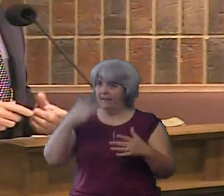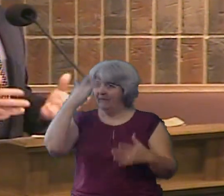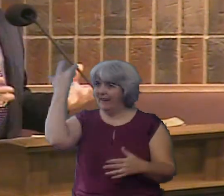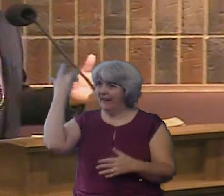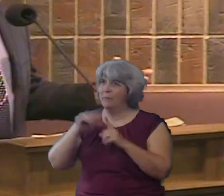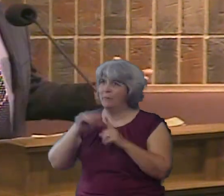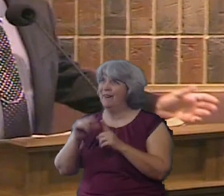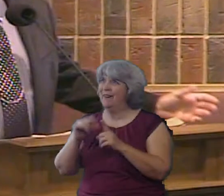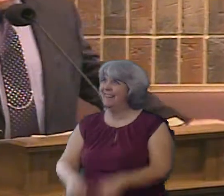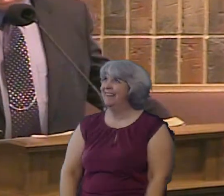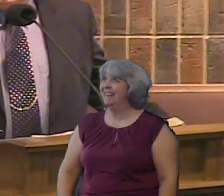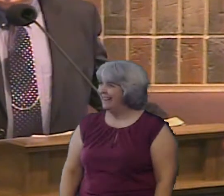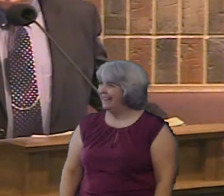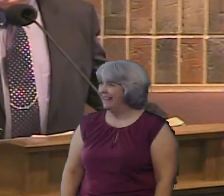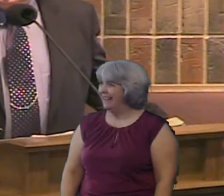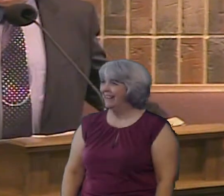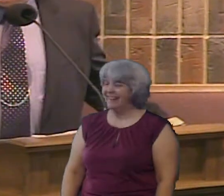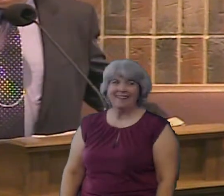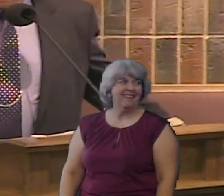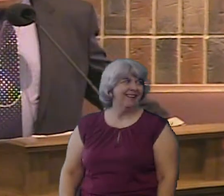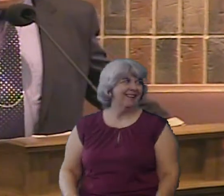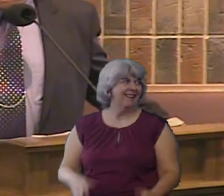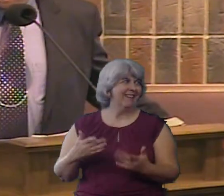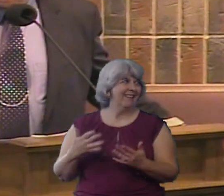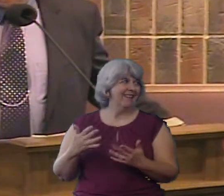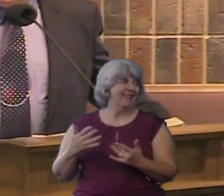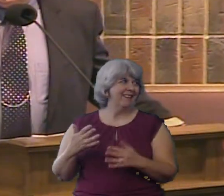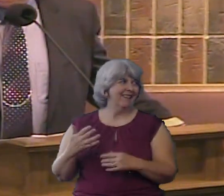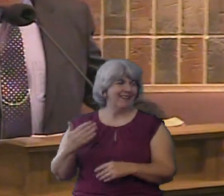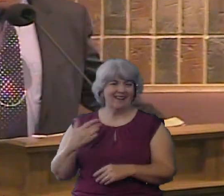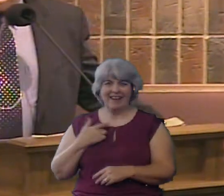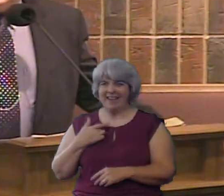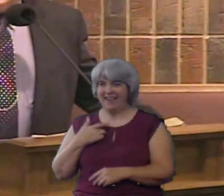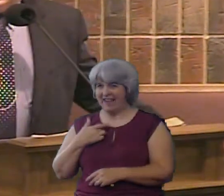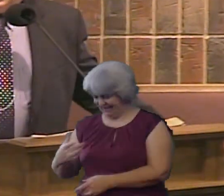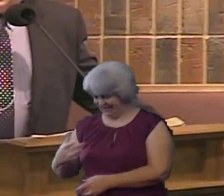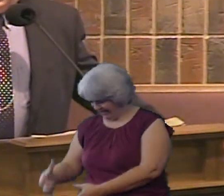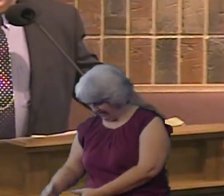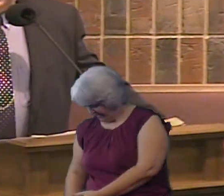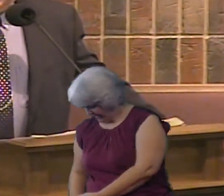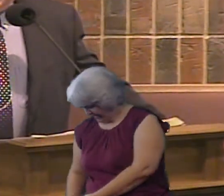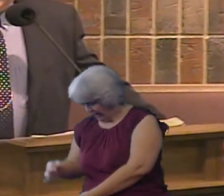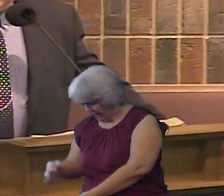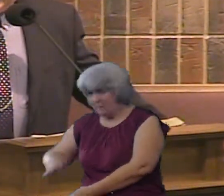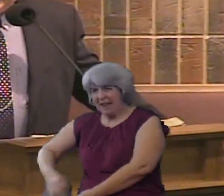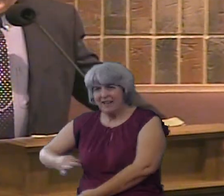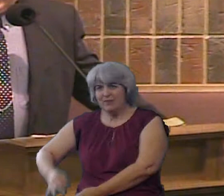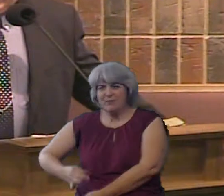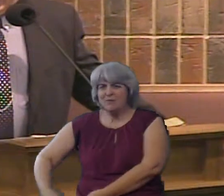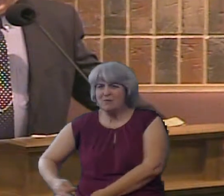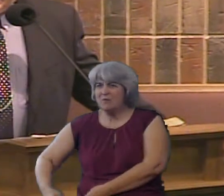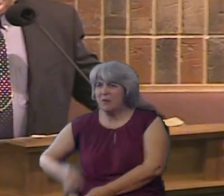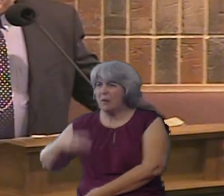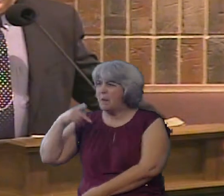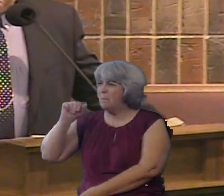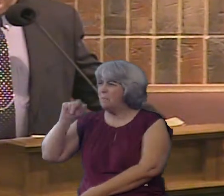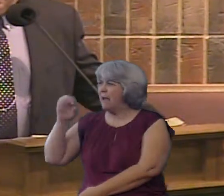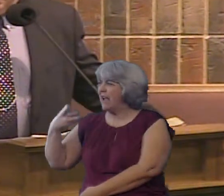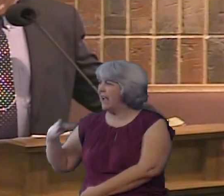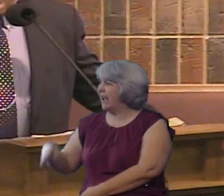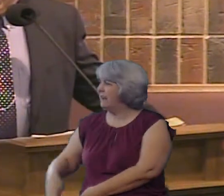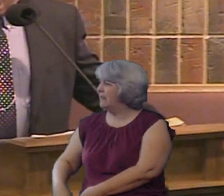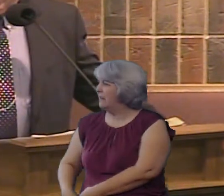a little patch sewn onto the bottom of it. And I didn't hear it,